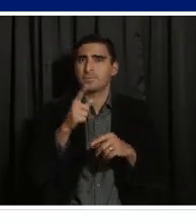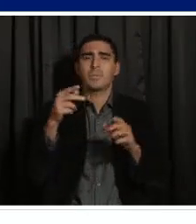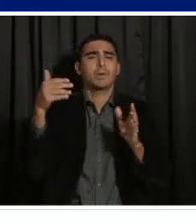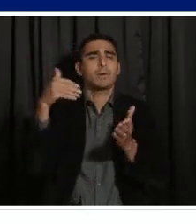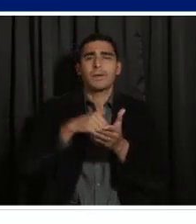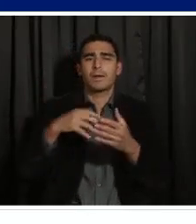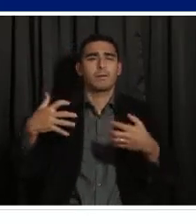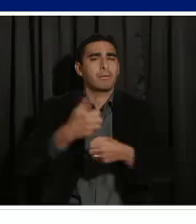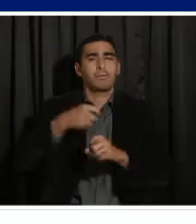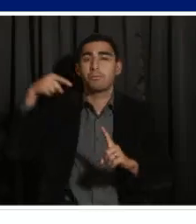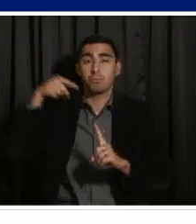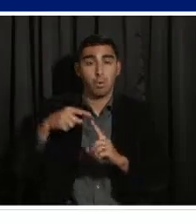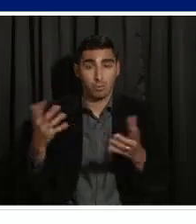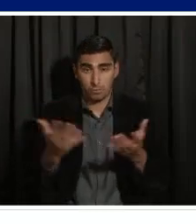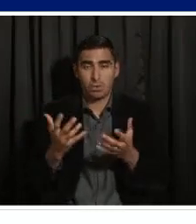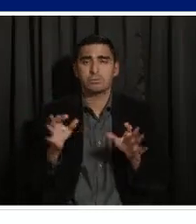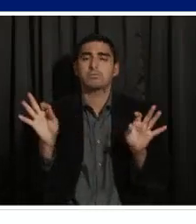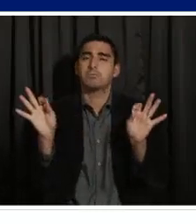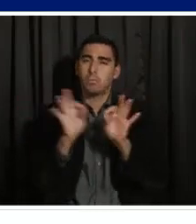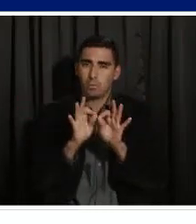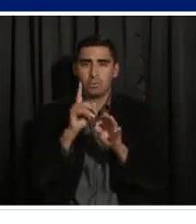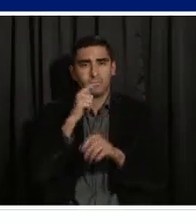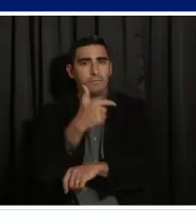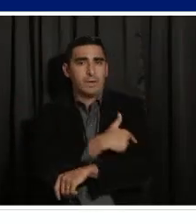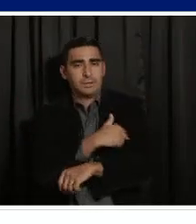individuals from severe disease. Thank you.